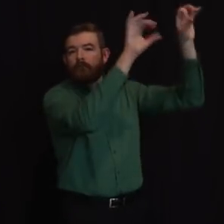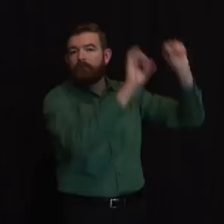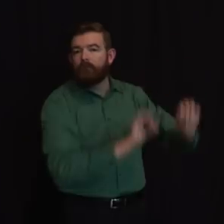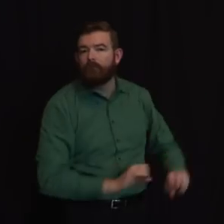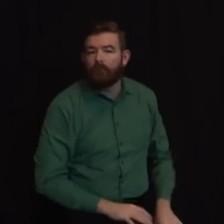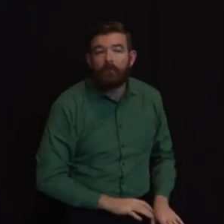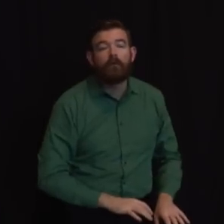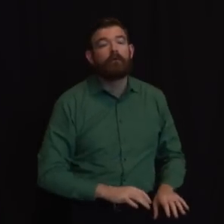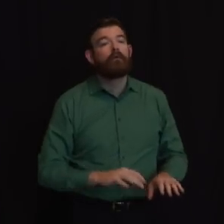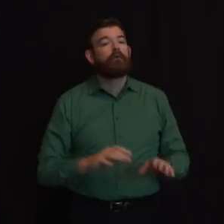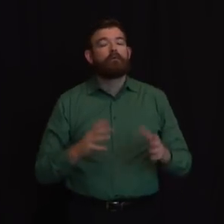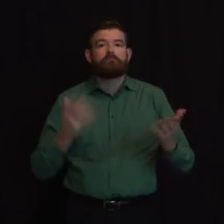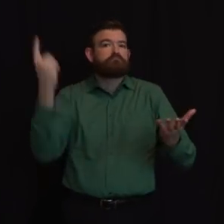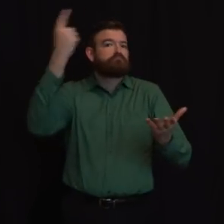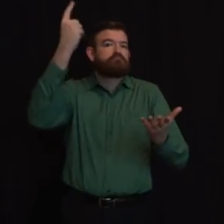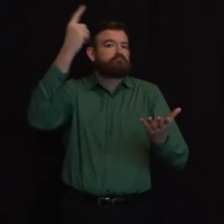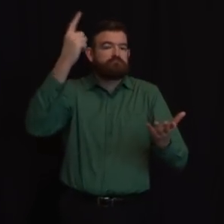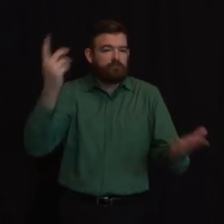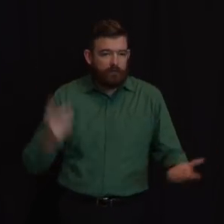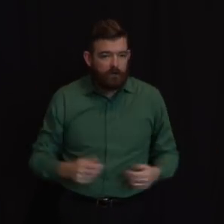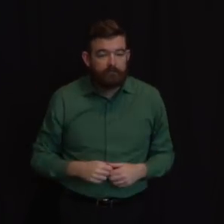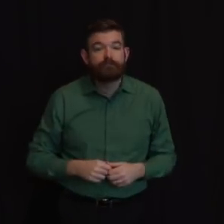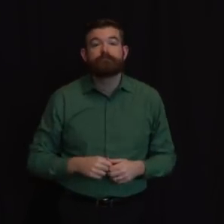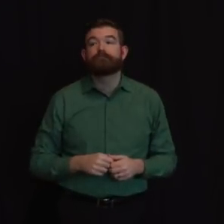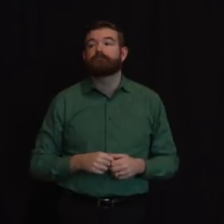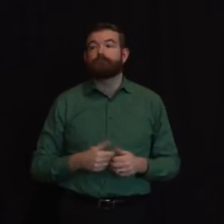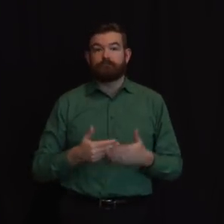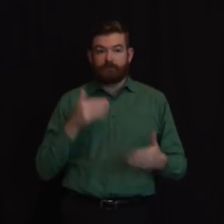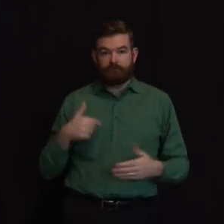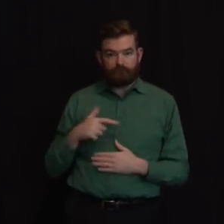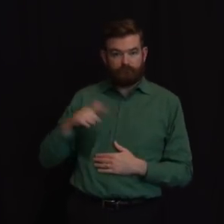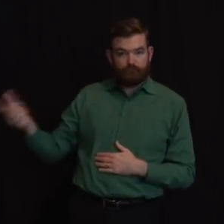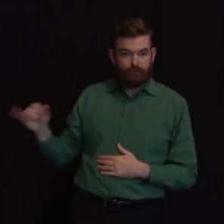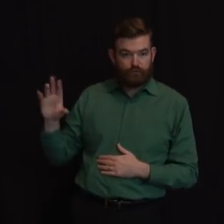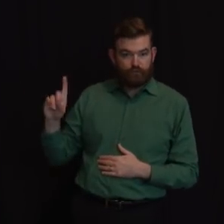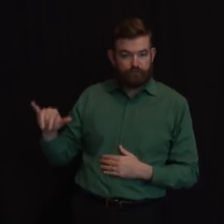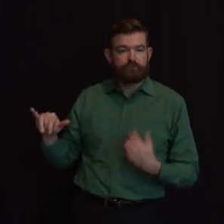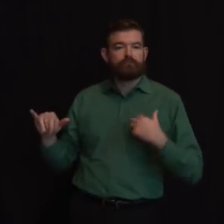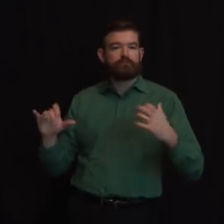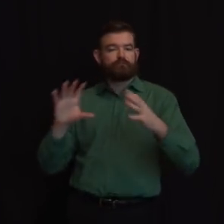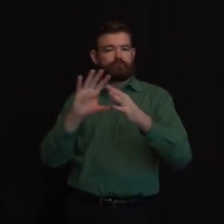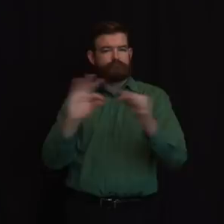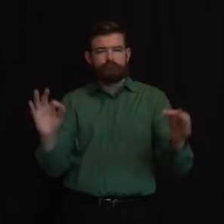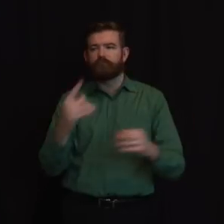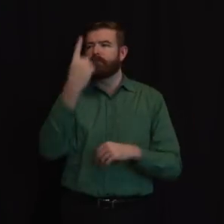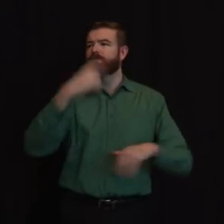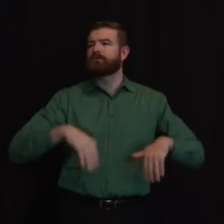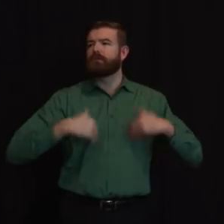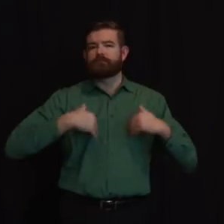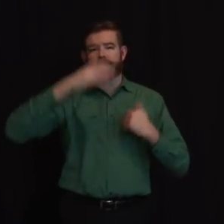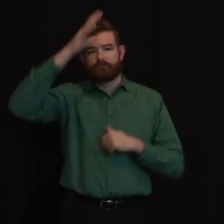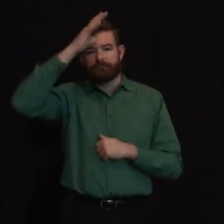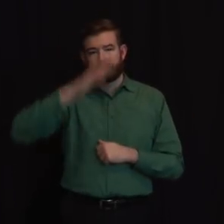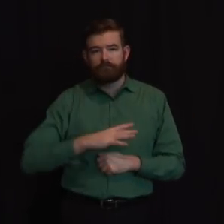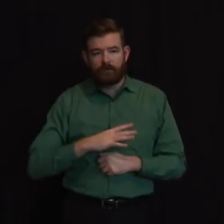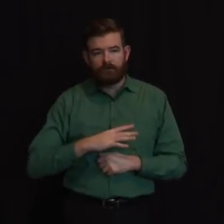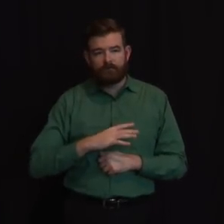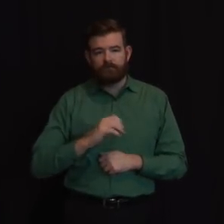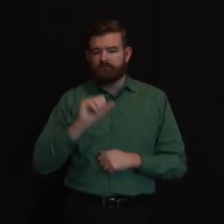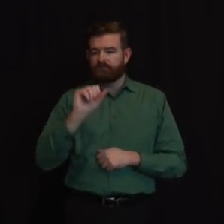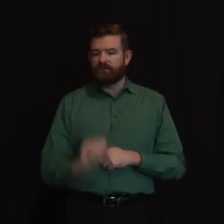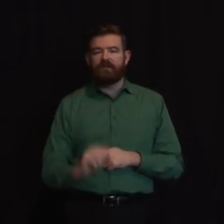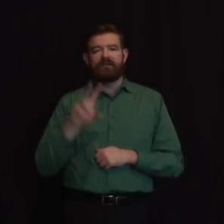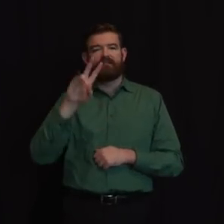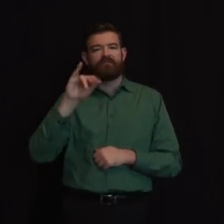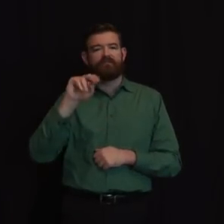Now, before I turn things over to Judy, I want to mention a young man in Vineland, Cumberland County, who we should all be celebrating